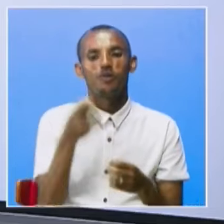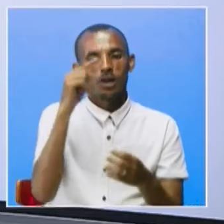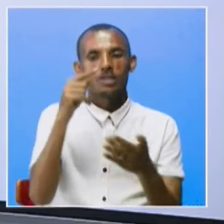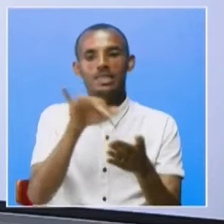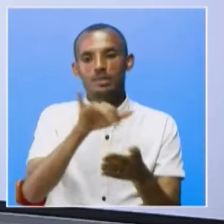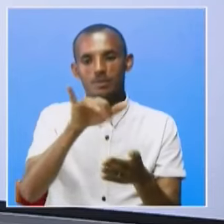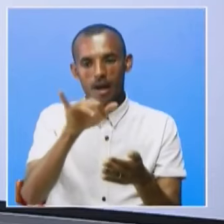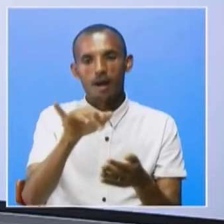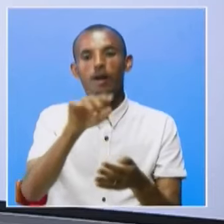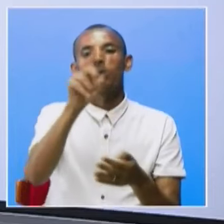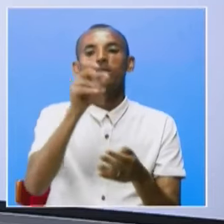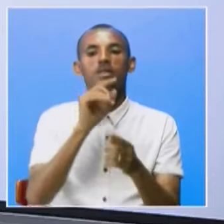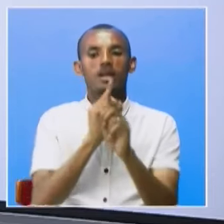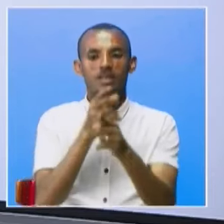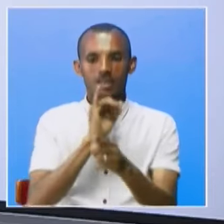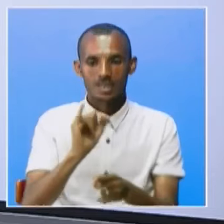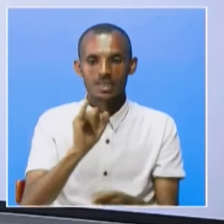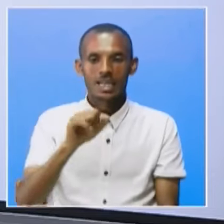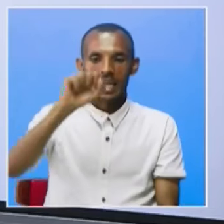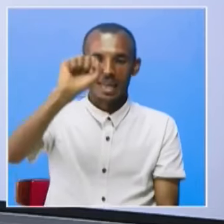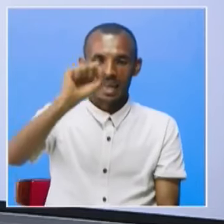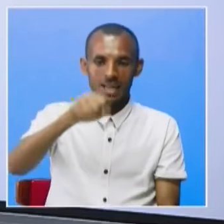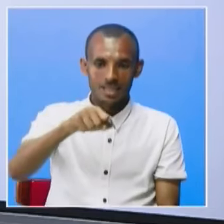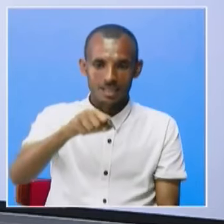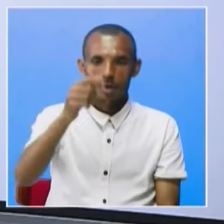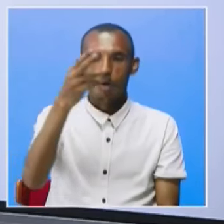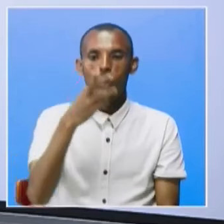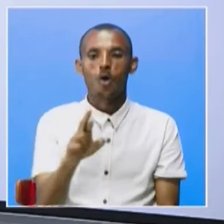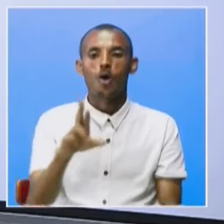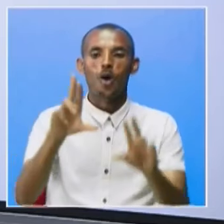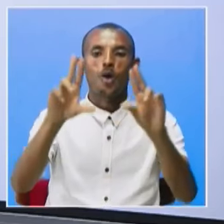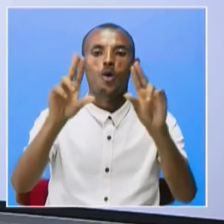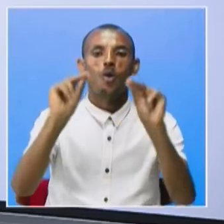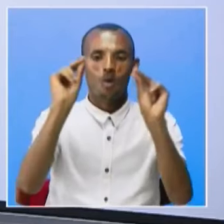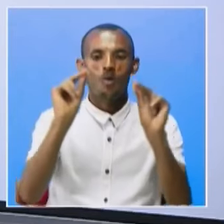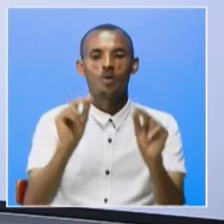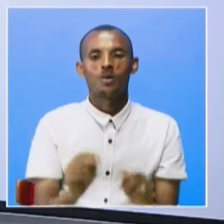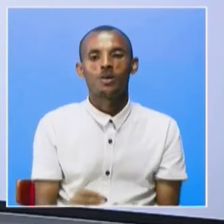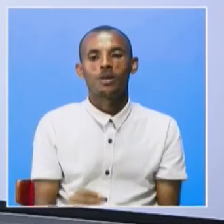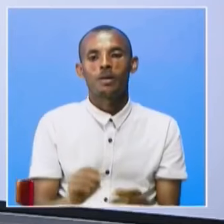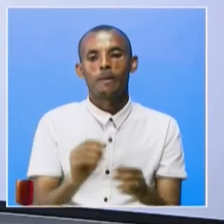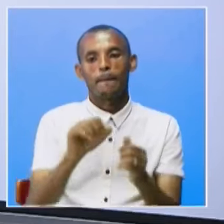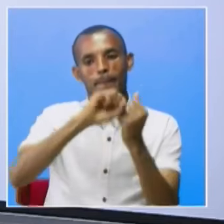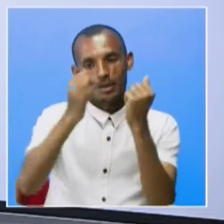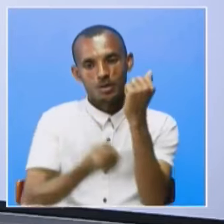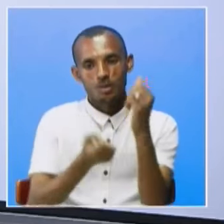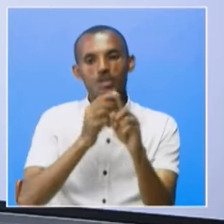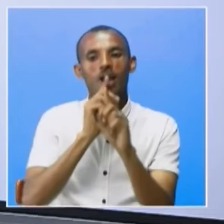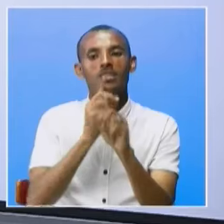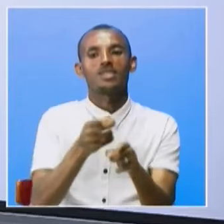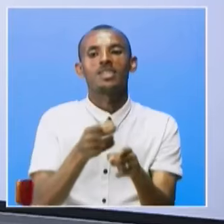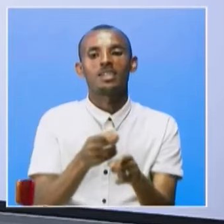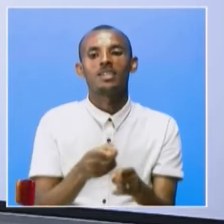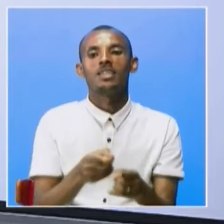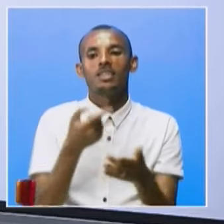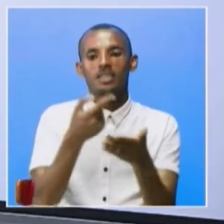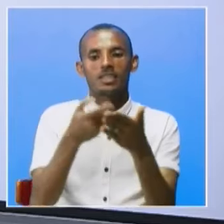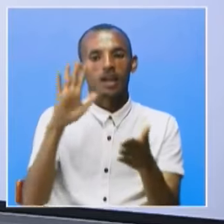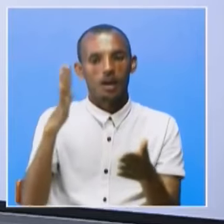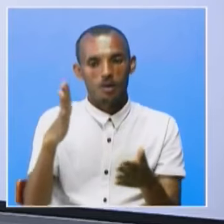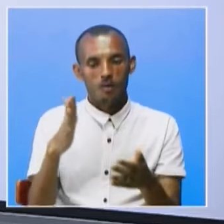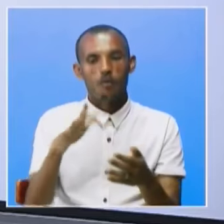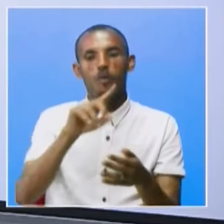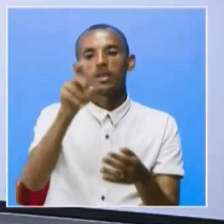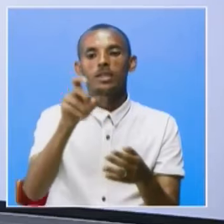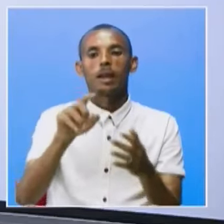questions, the answer is yes or no. So, based on the answer, such kind of questions